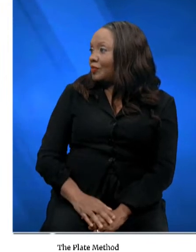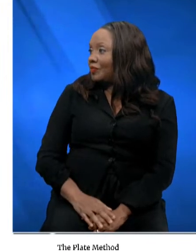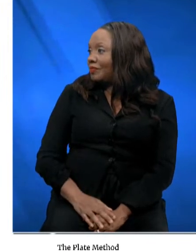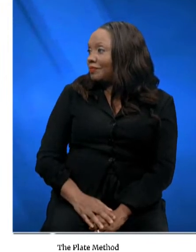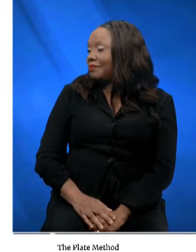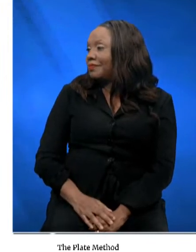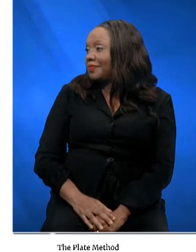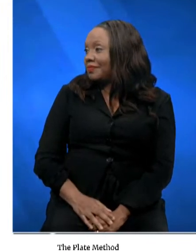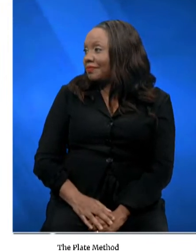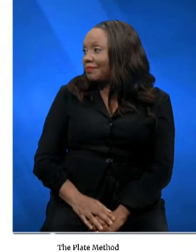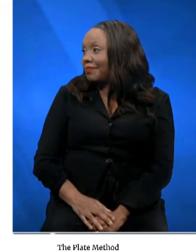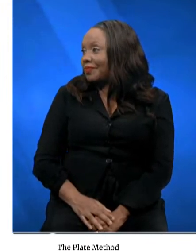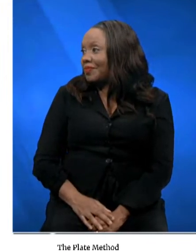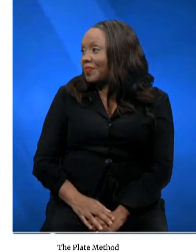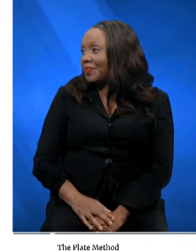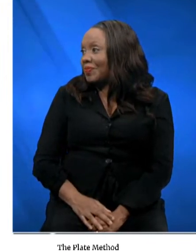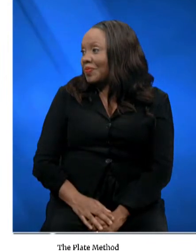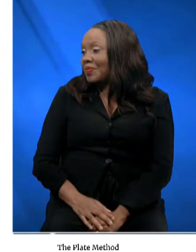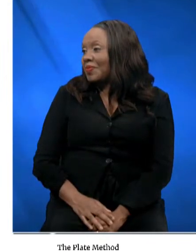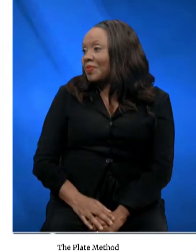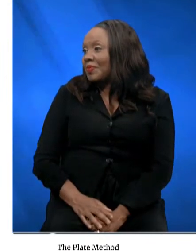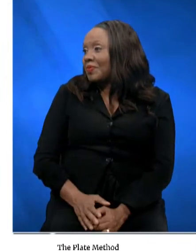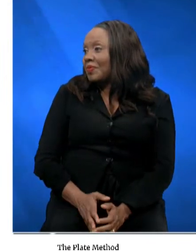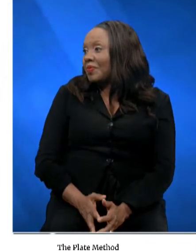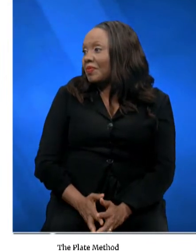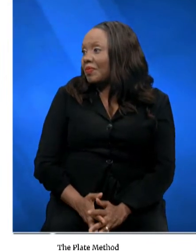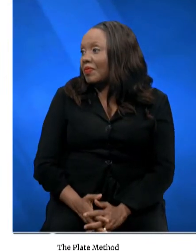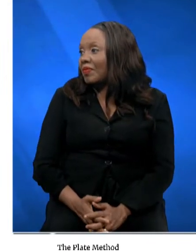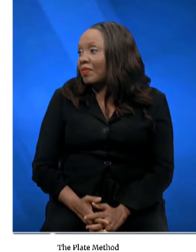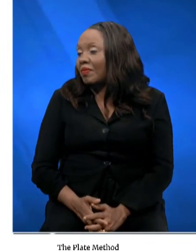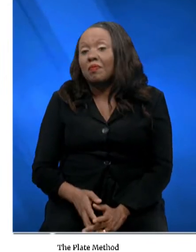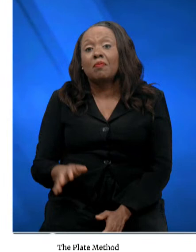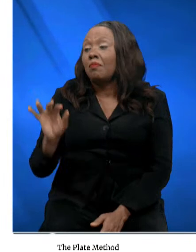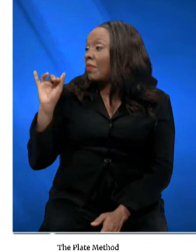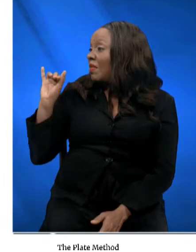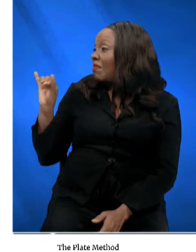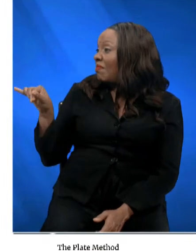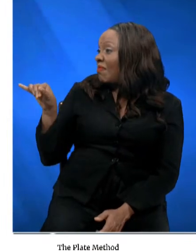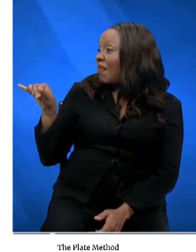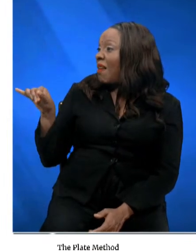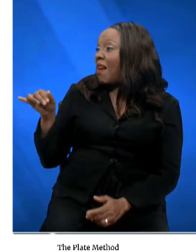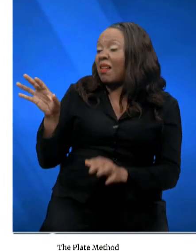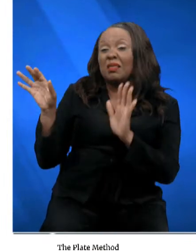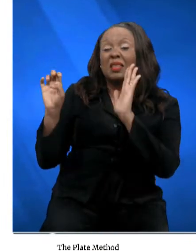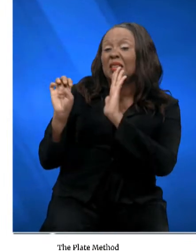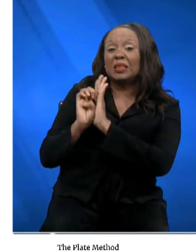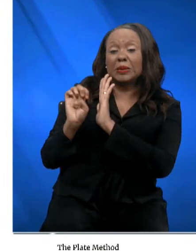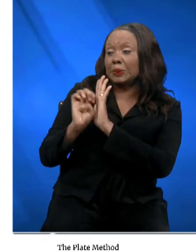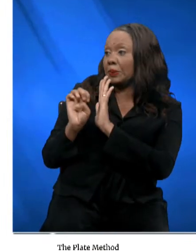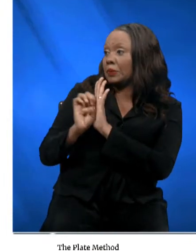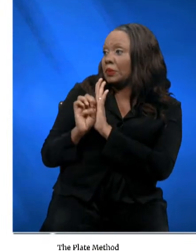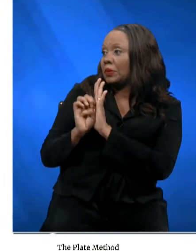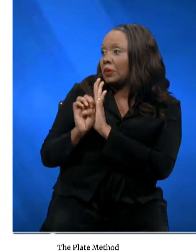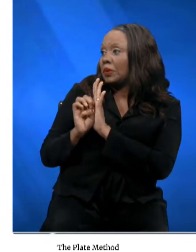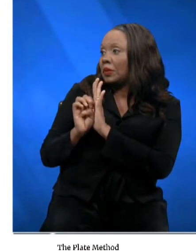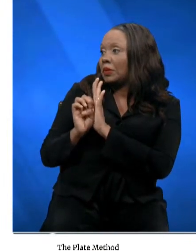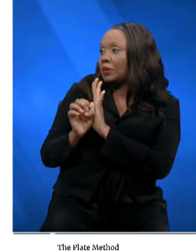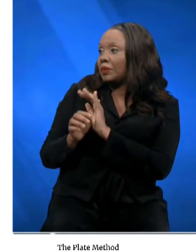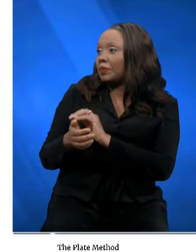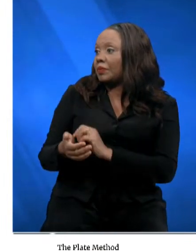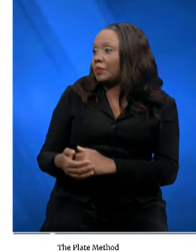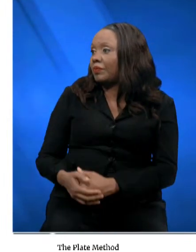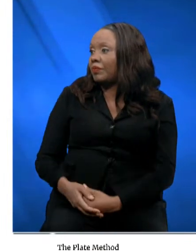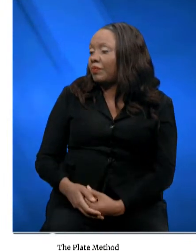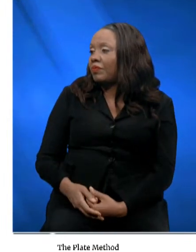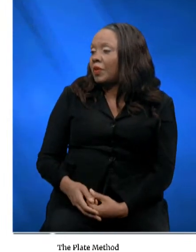And this is just an example of what I was talking about. So on my left, I think it's the